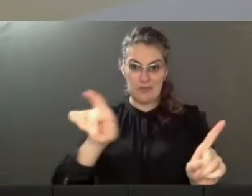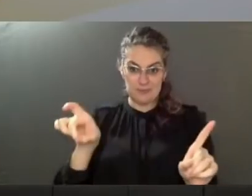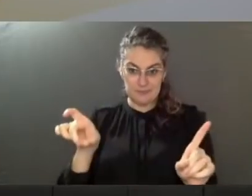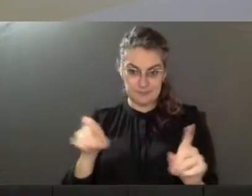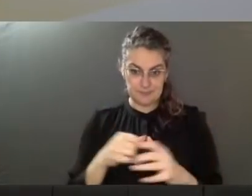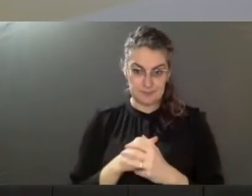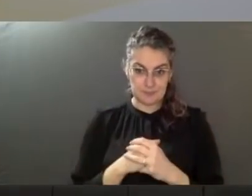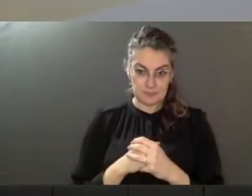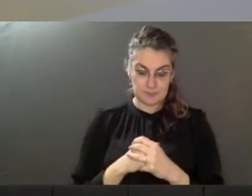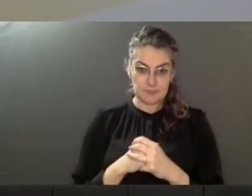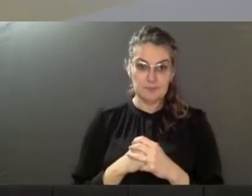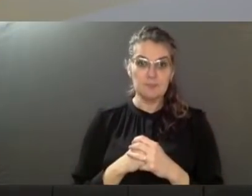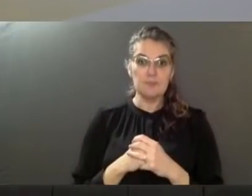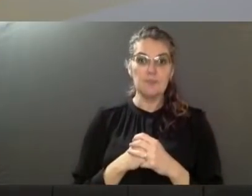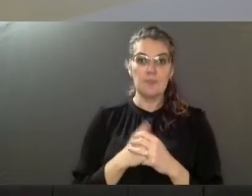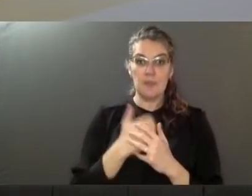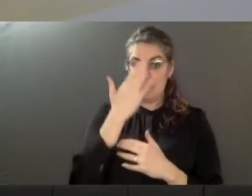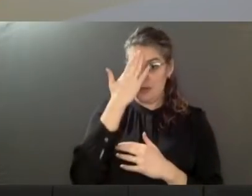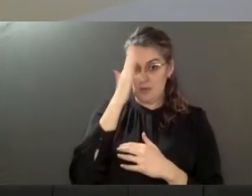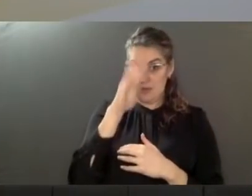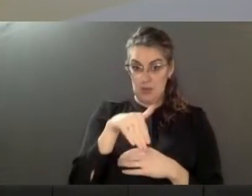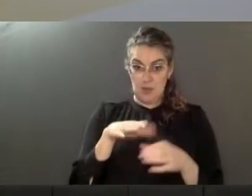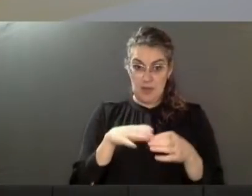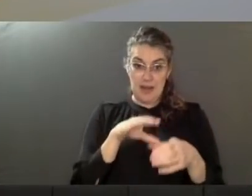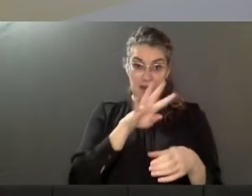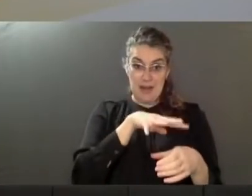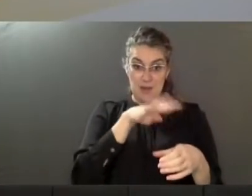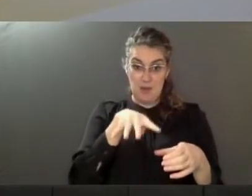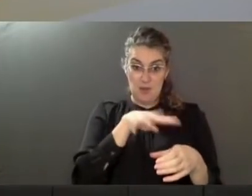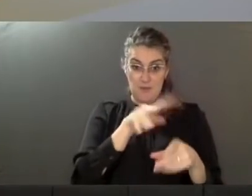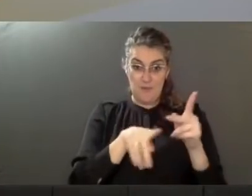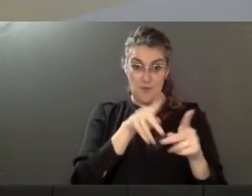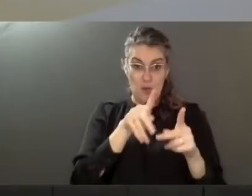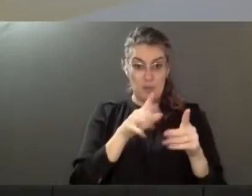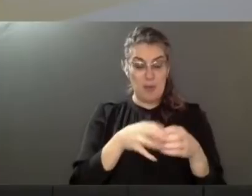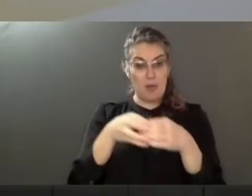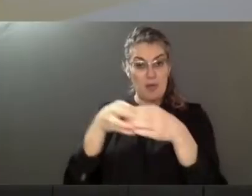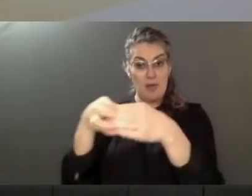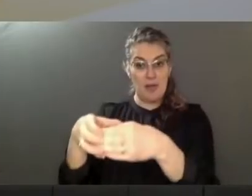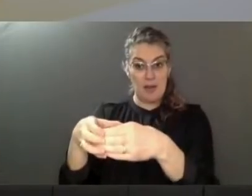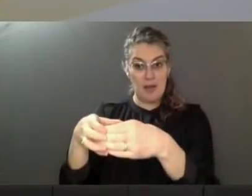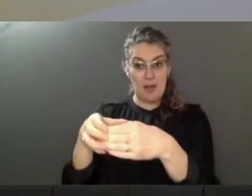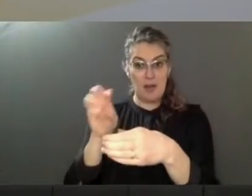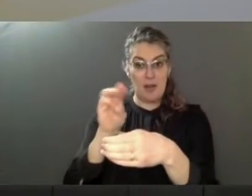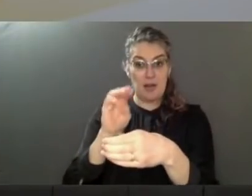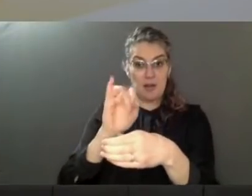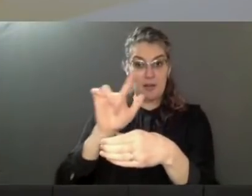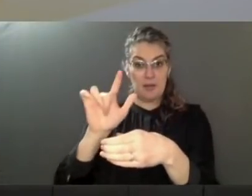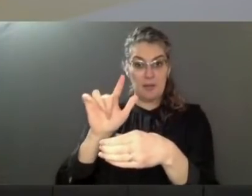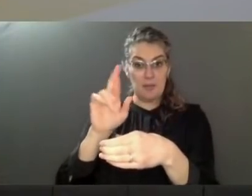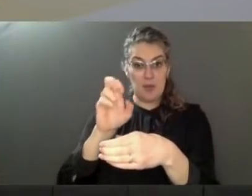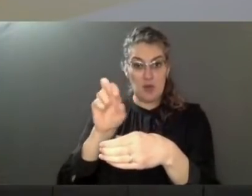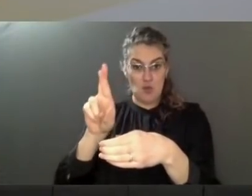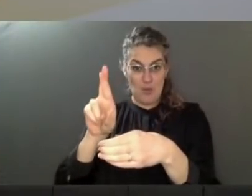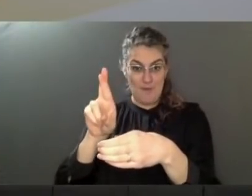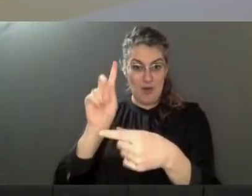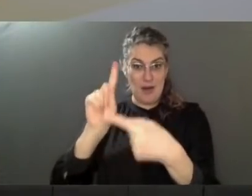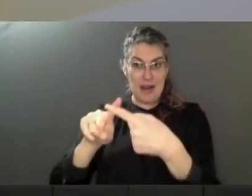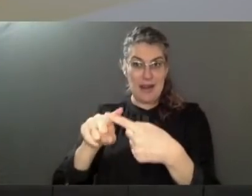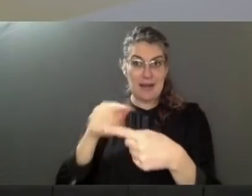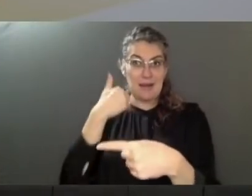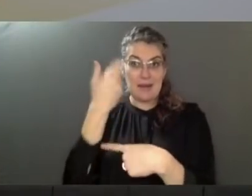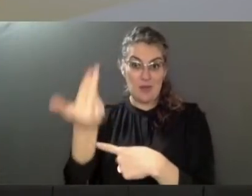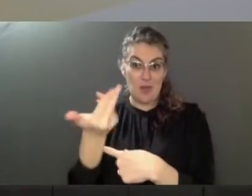that the 47 residents of Chez Nous, they're at Mill River, and they are able to stay there until Thursday. Then the hotel is booked